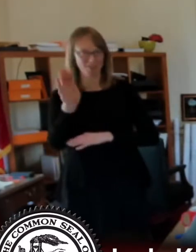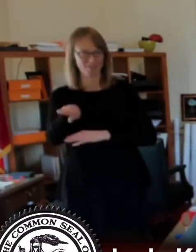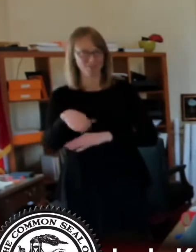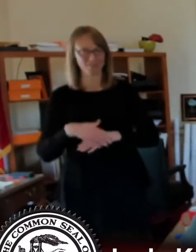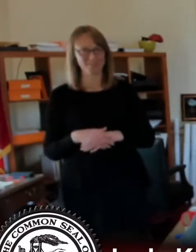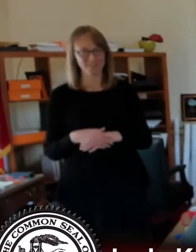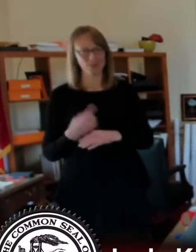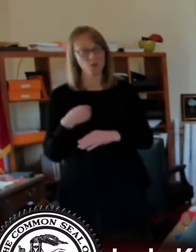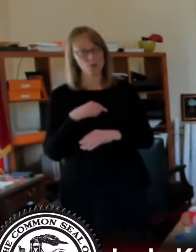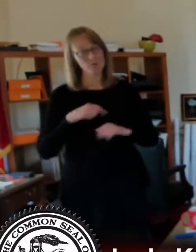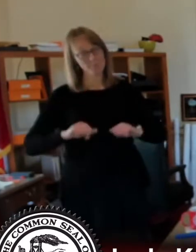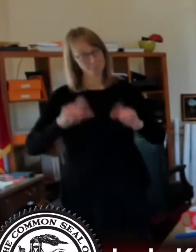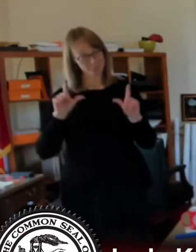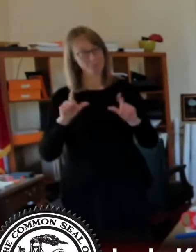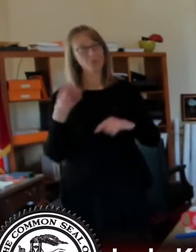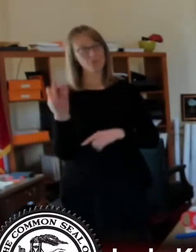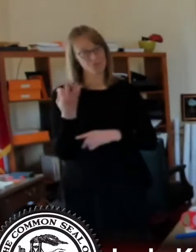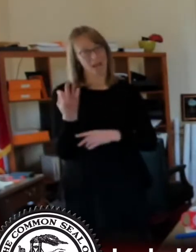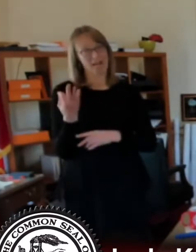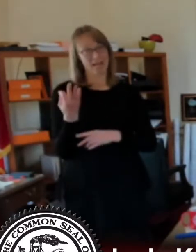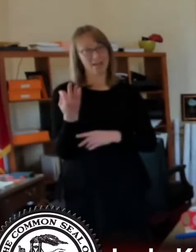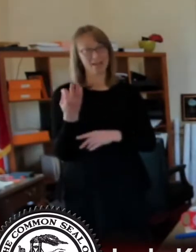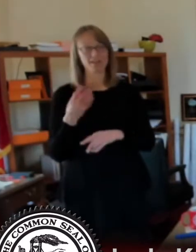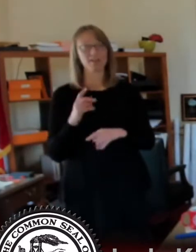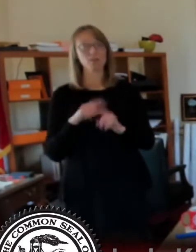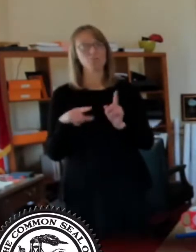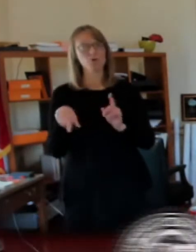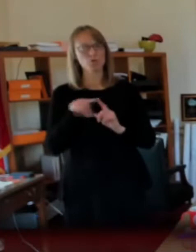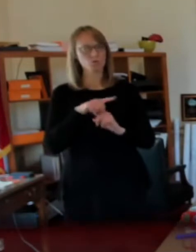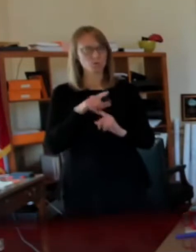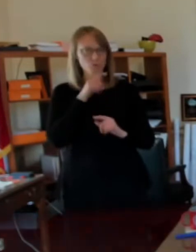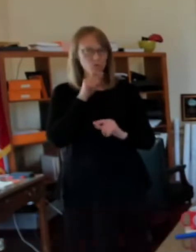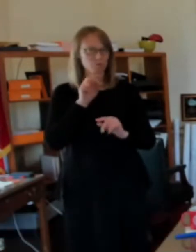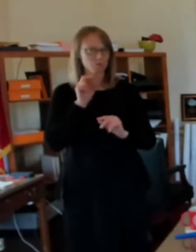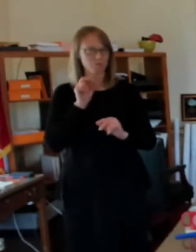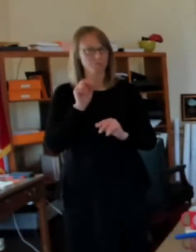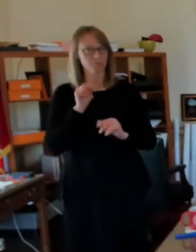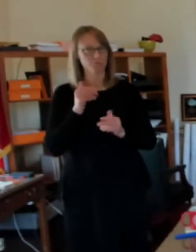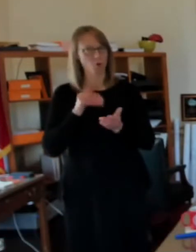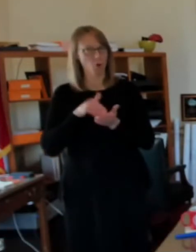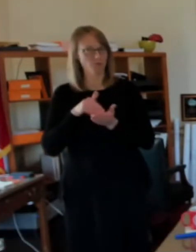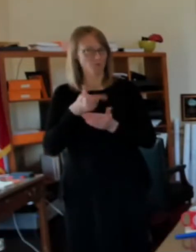Friday, but for those of you that are regulars, you know that on Friday we were at